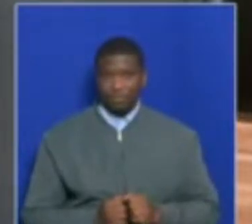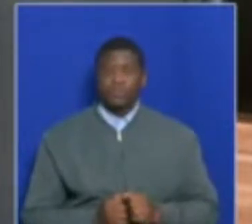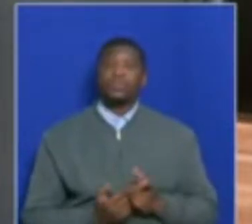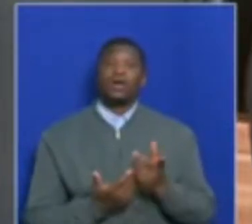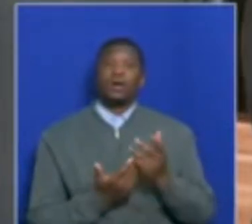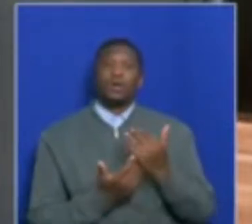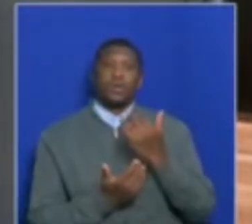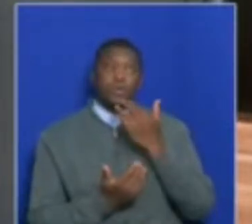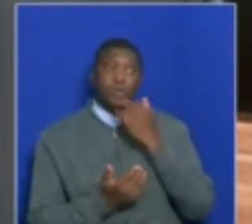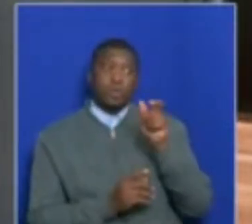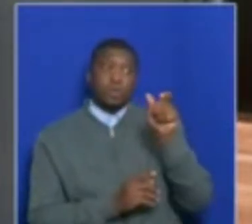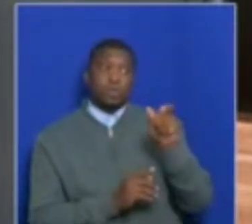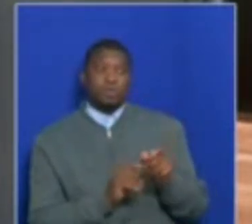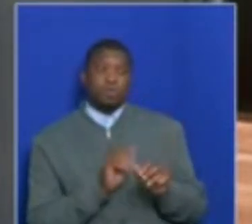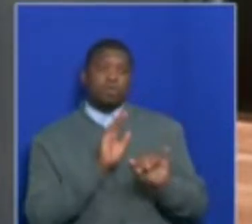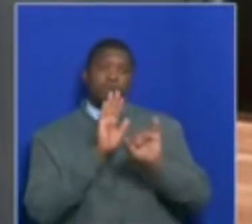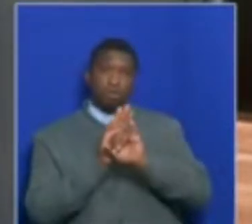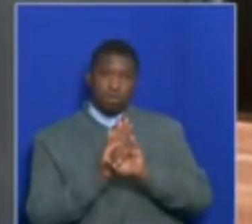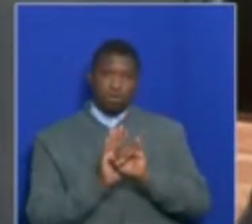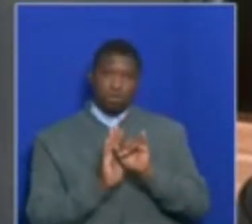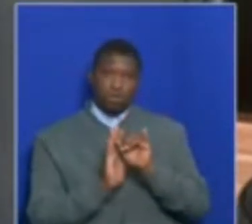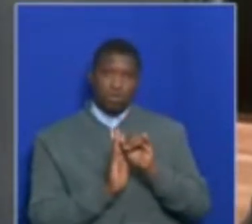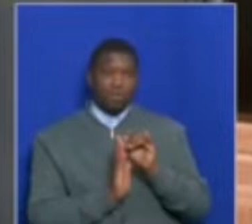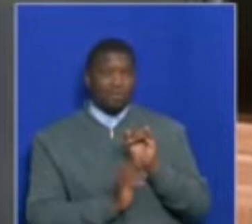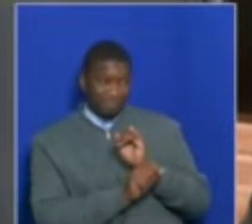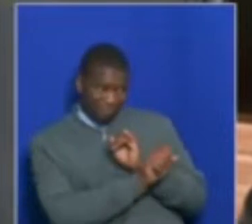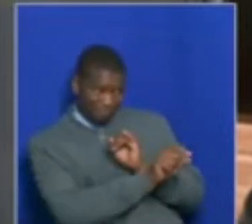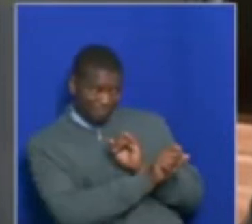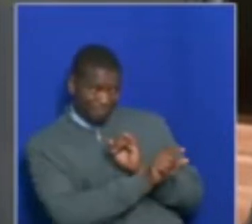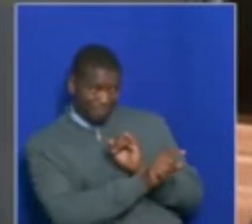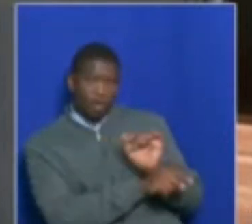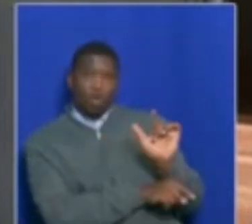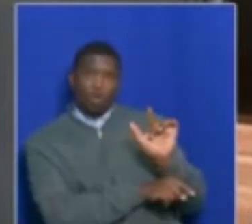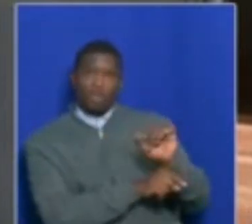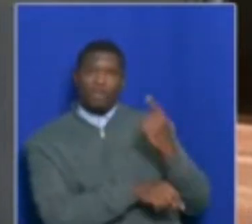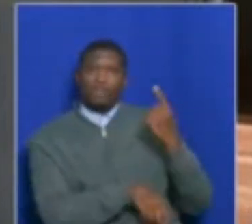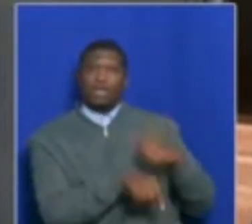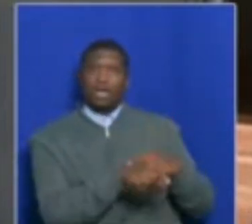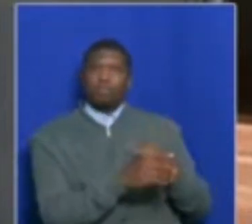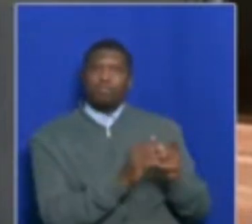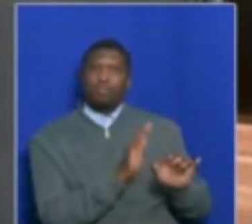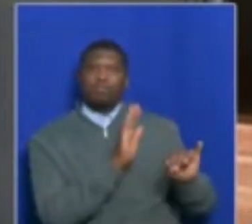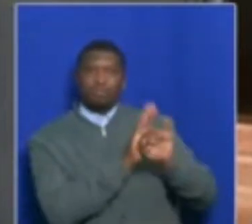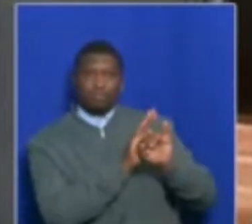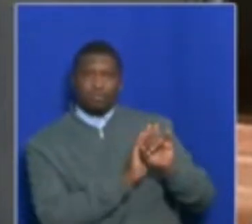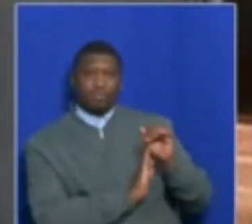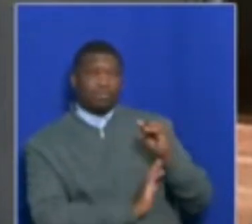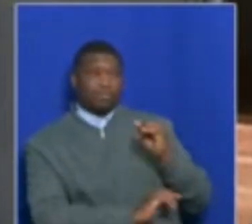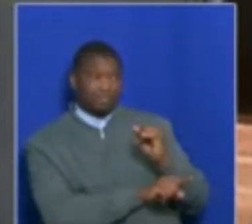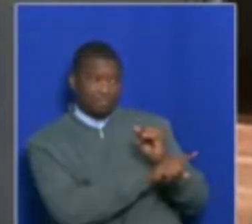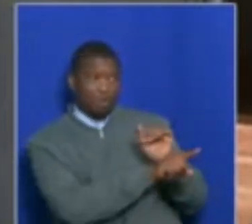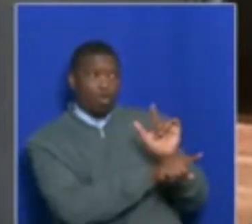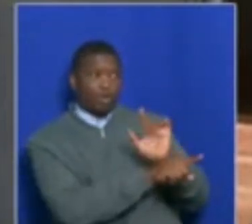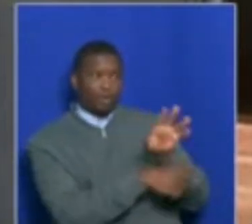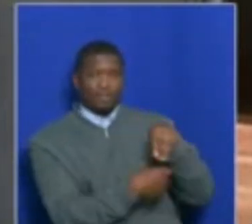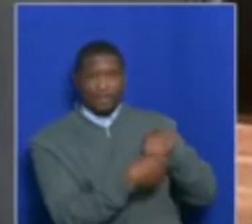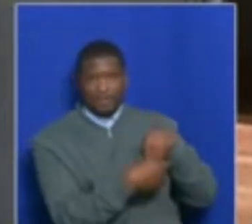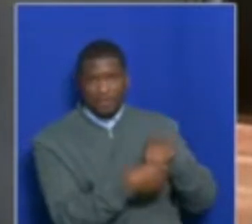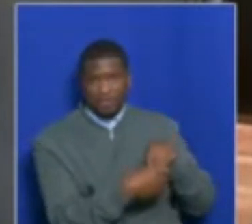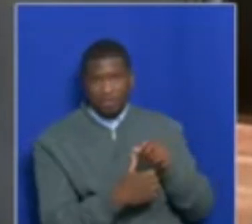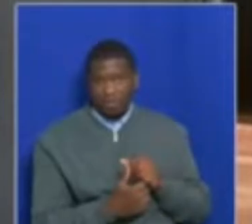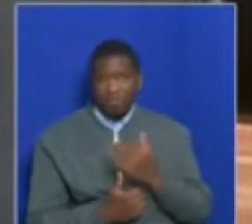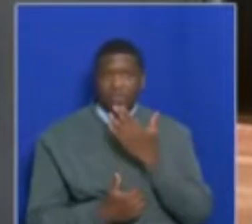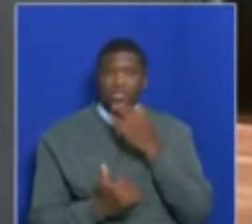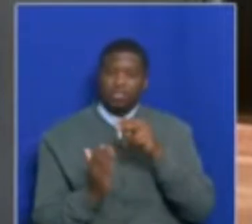Mr. Loftus's involvement, the first identification of Mr. Loftus's involvement. Yes. Can you read paragraph 5?